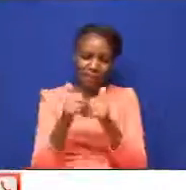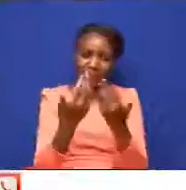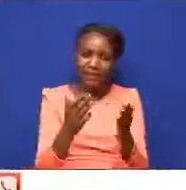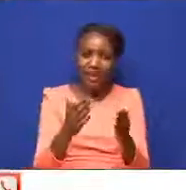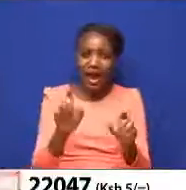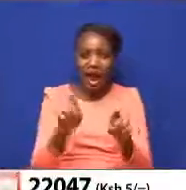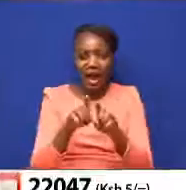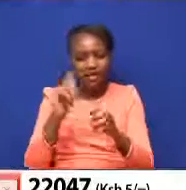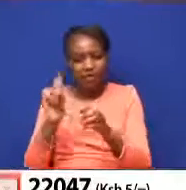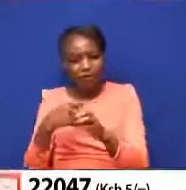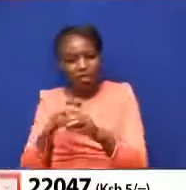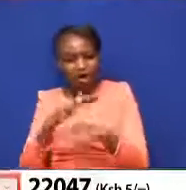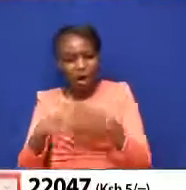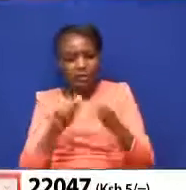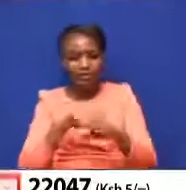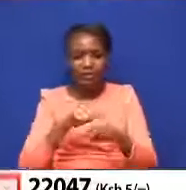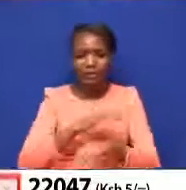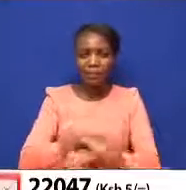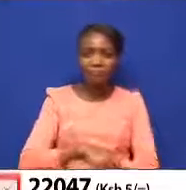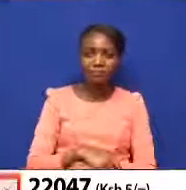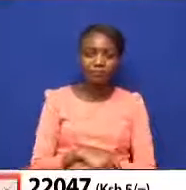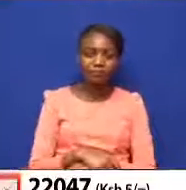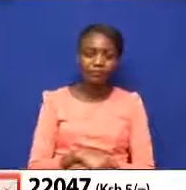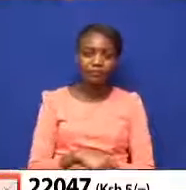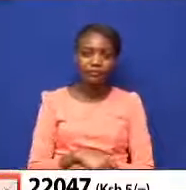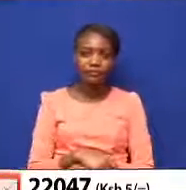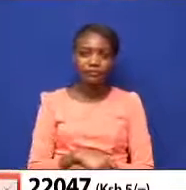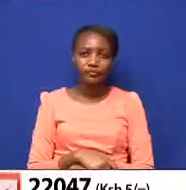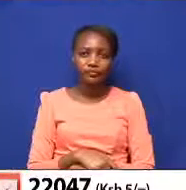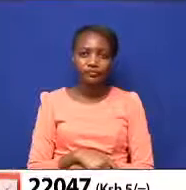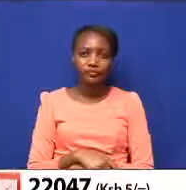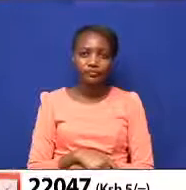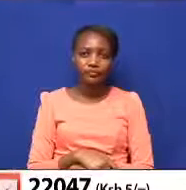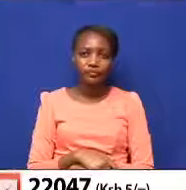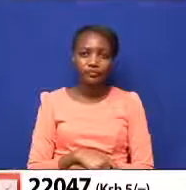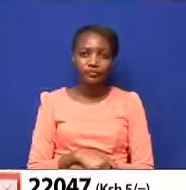nowhere else to train. Lydia Gashomo, TV 47.